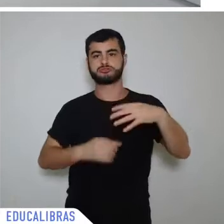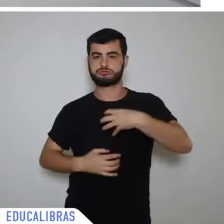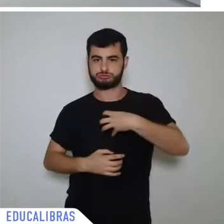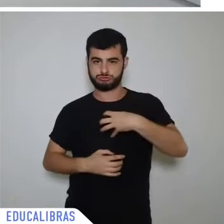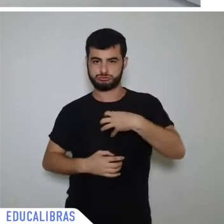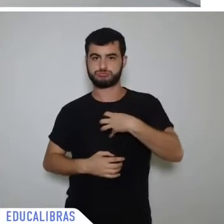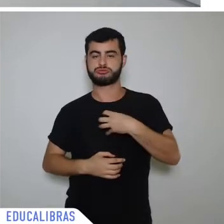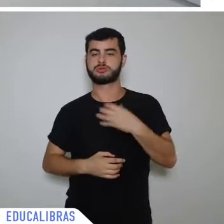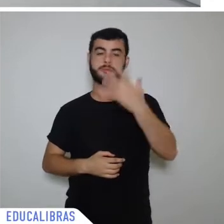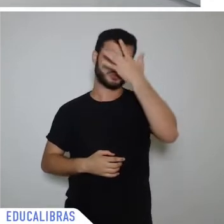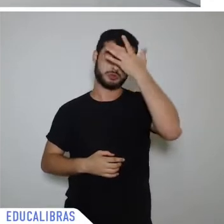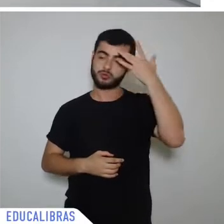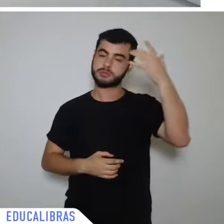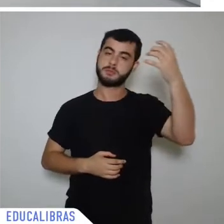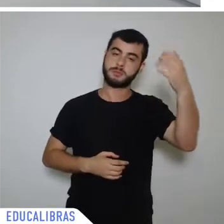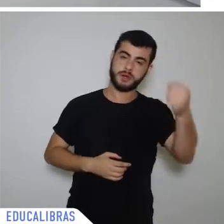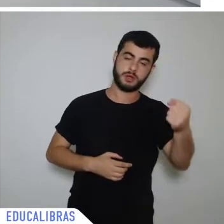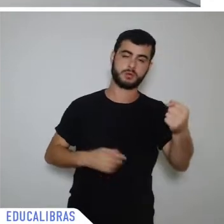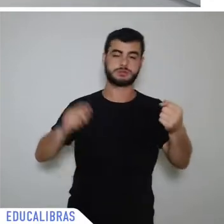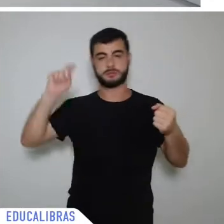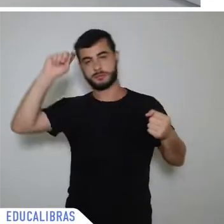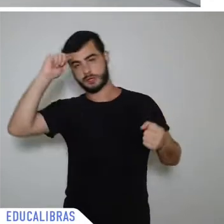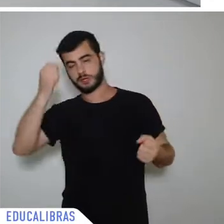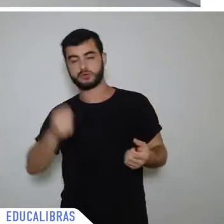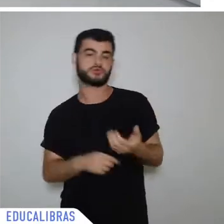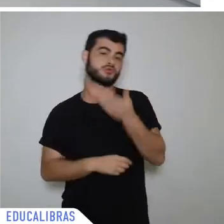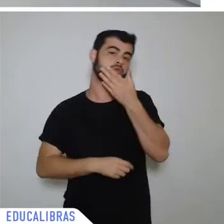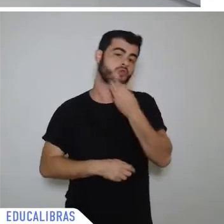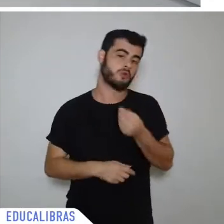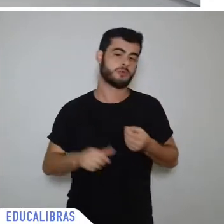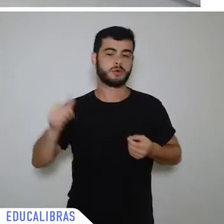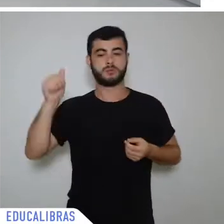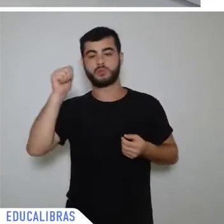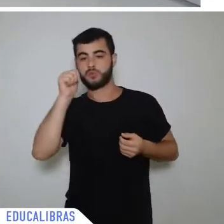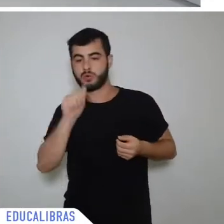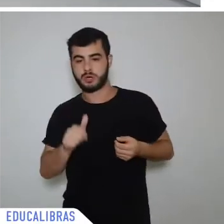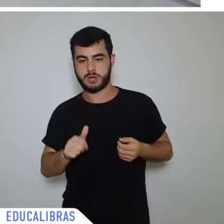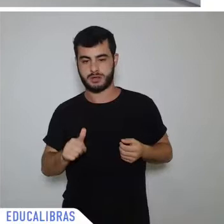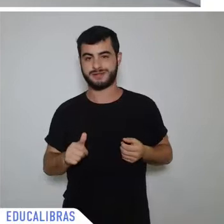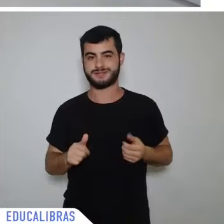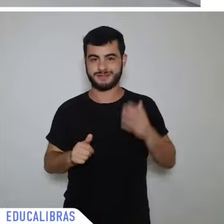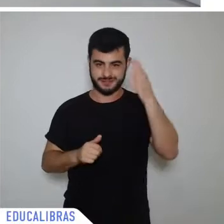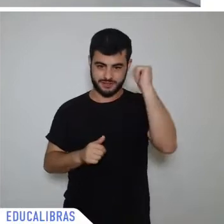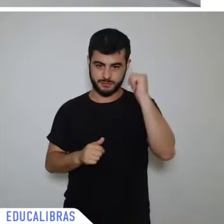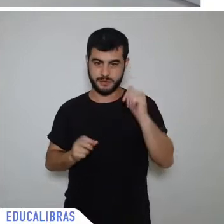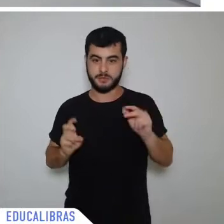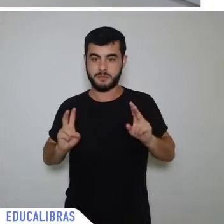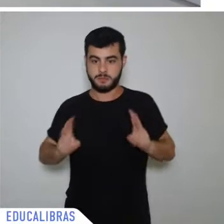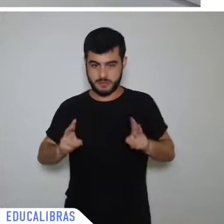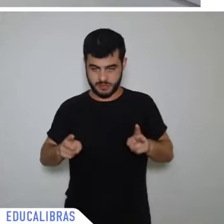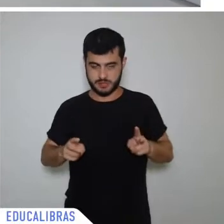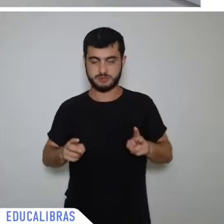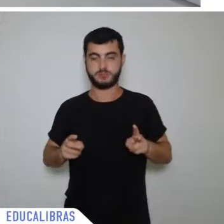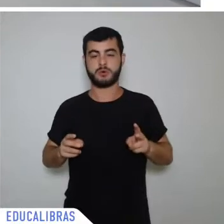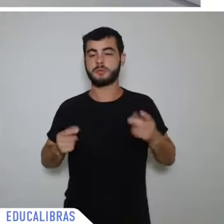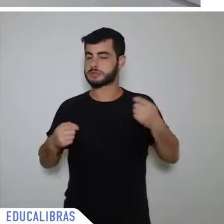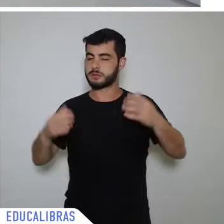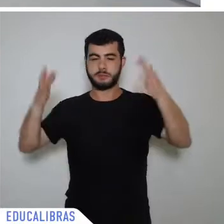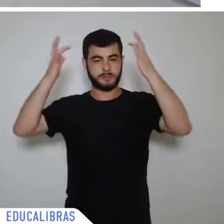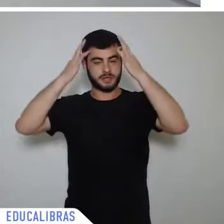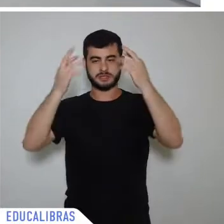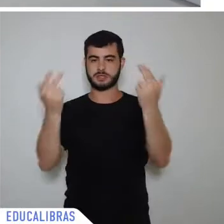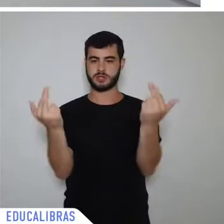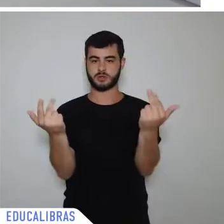partnerships that will like together. So you have white and black men and women. And I